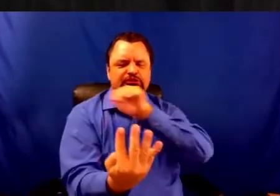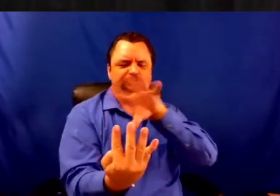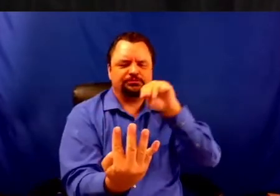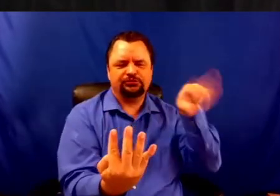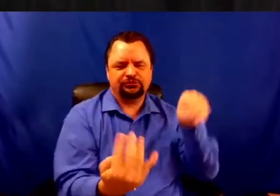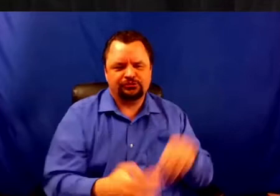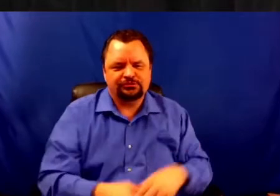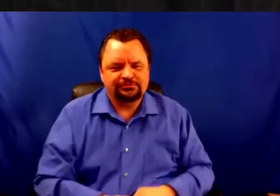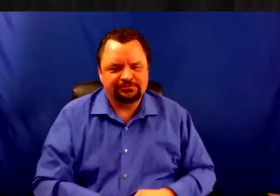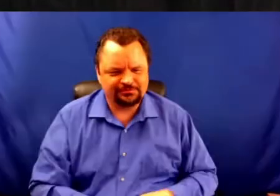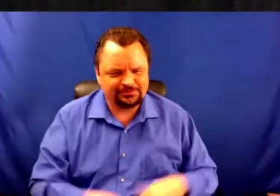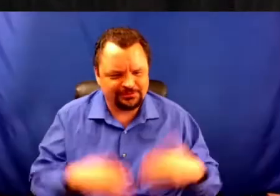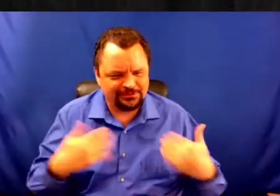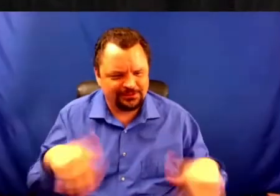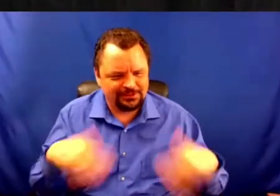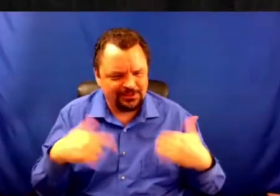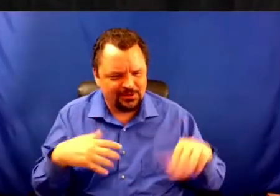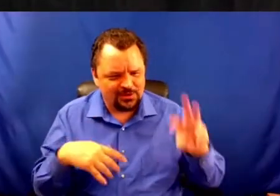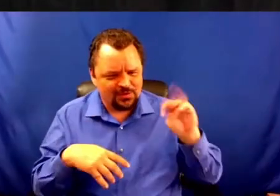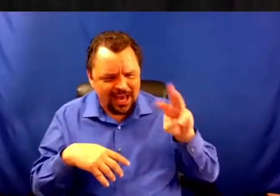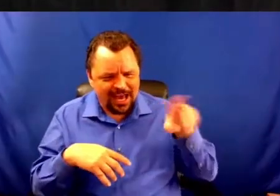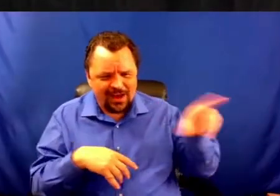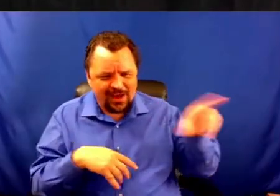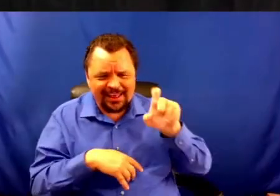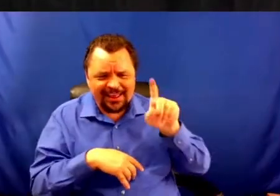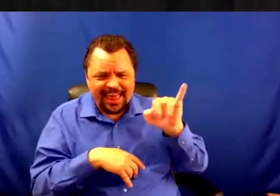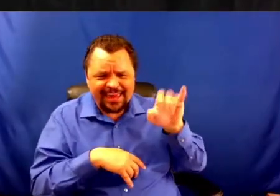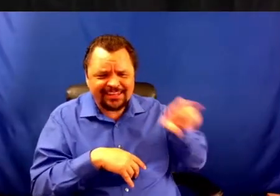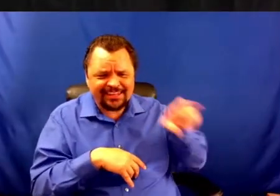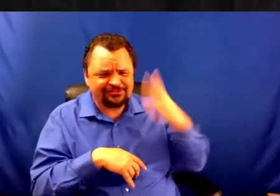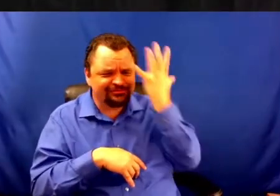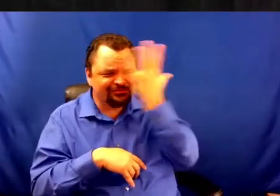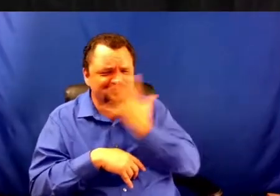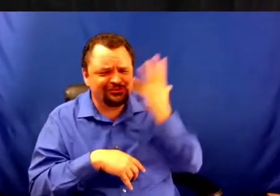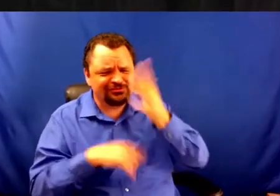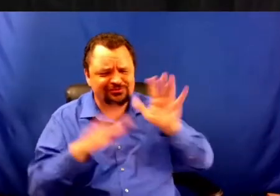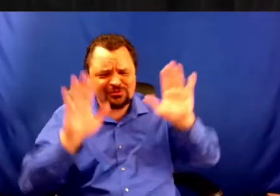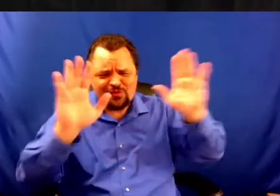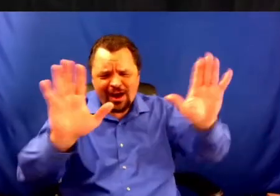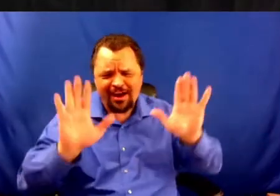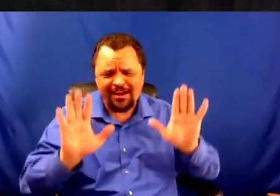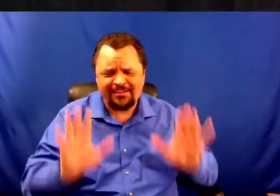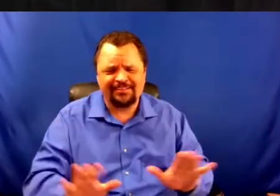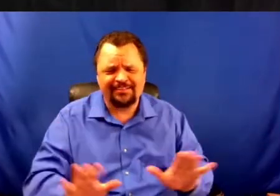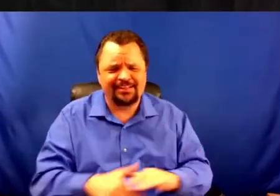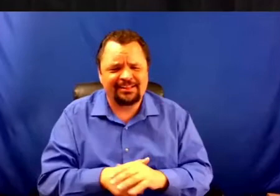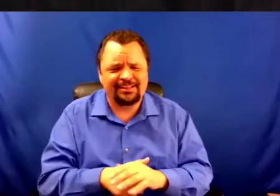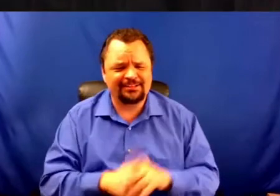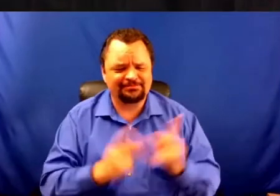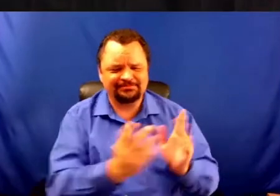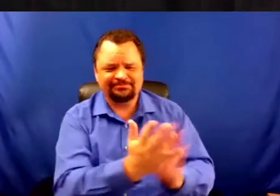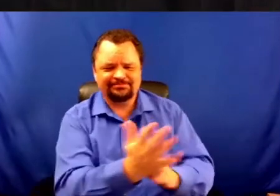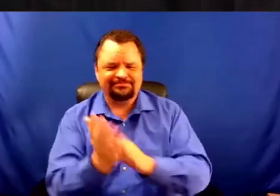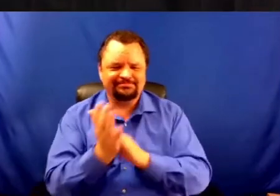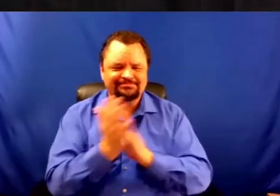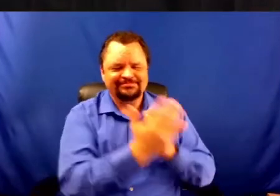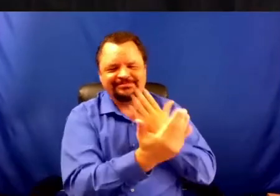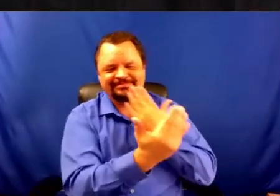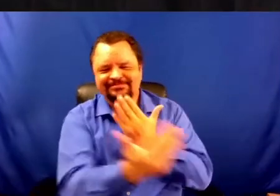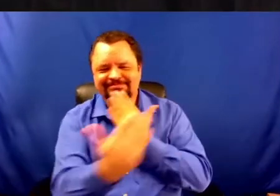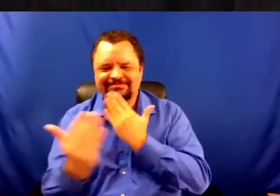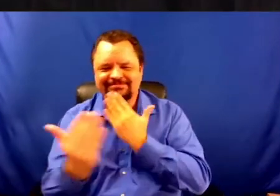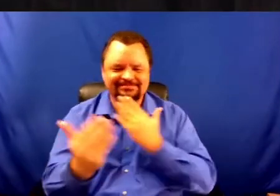Wow, Letty, you look so wonderful. I think we're good. Thank you, everyone. Okay, Good. thank you. Bravo.